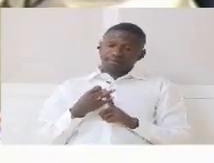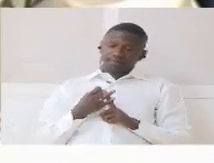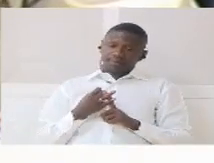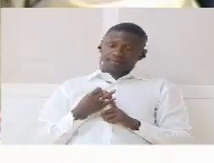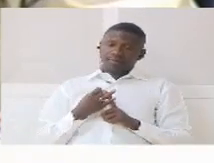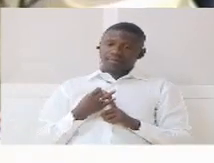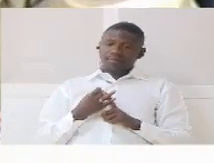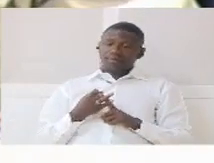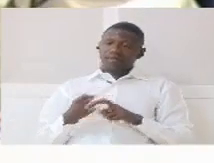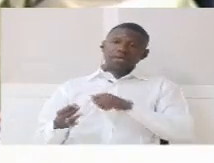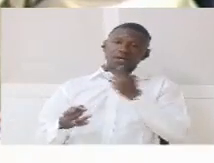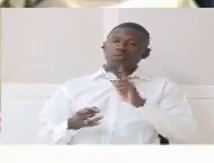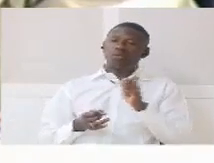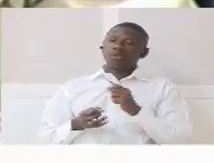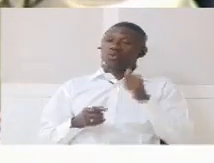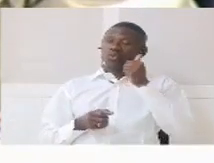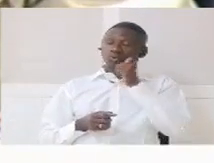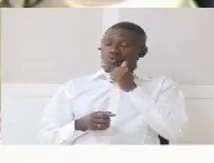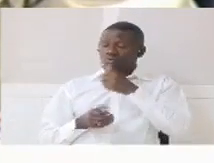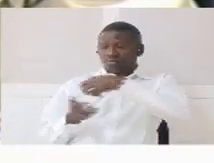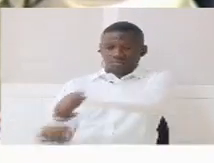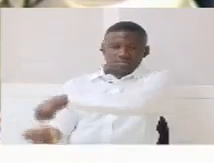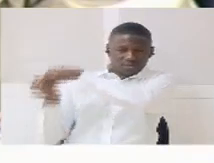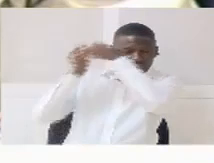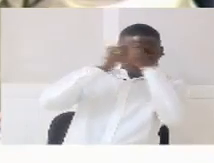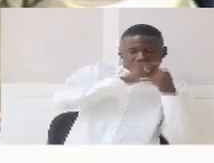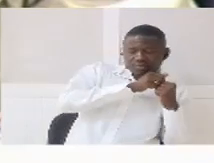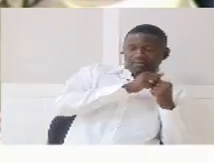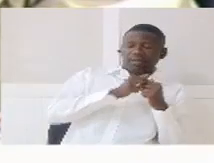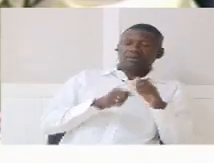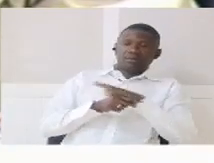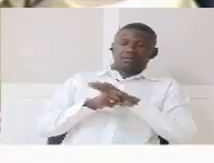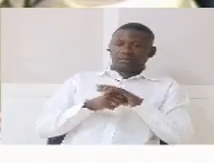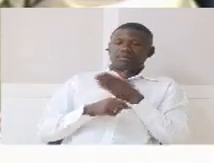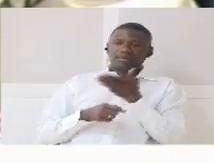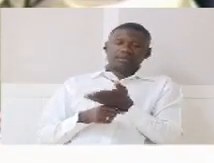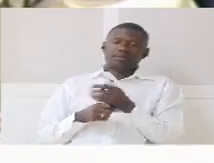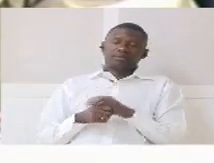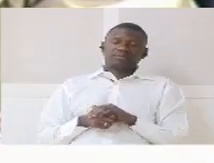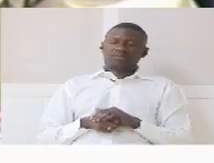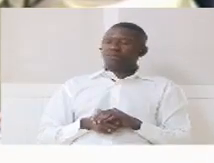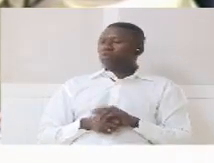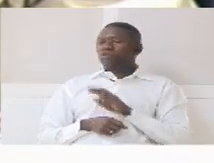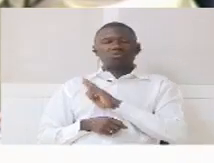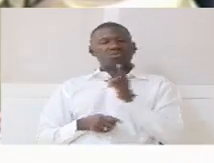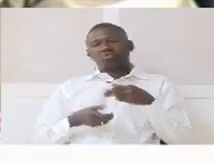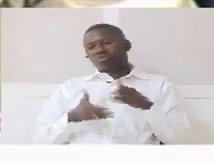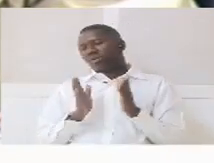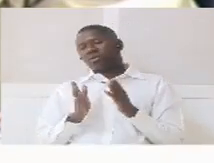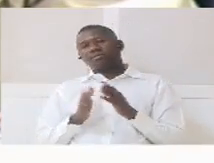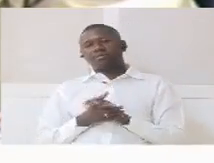bed sheet. And also what to cover yourself with. But it's a monkey what? A book of Yama. But that was